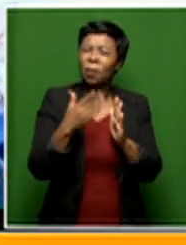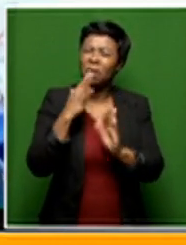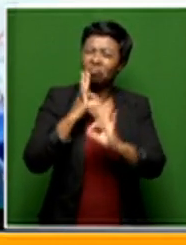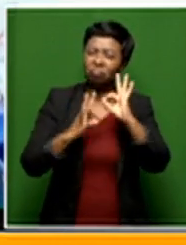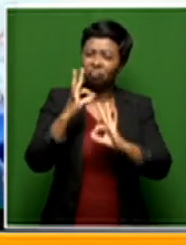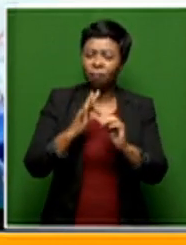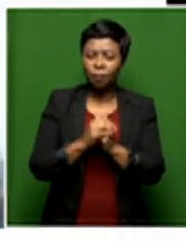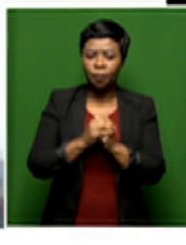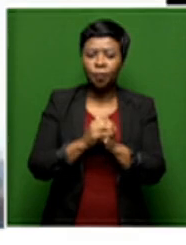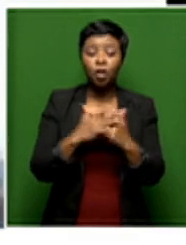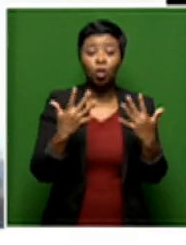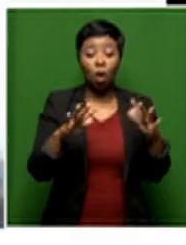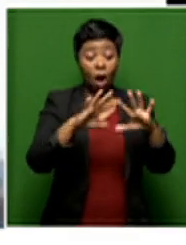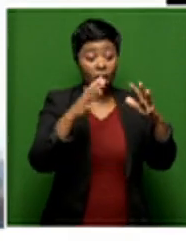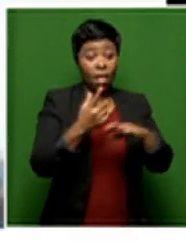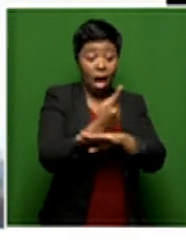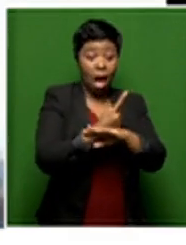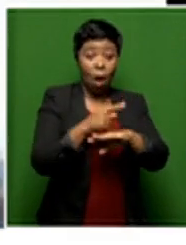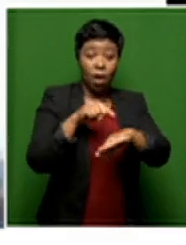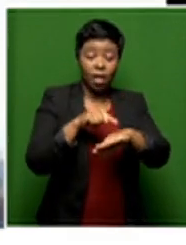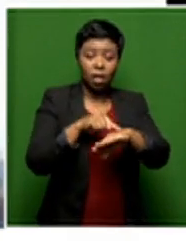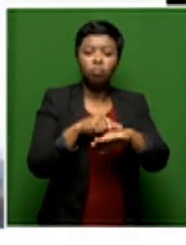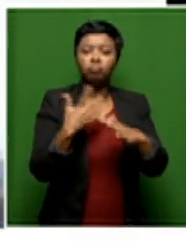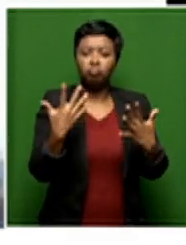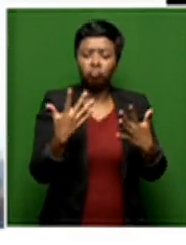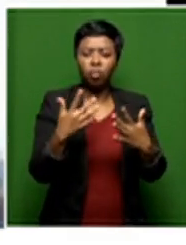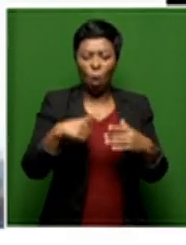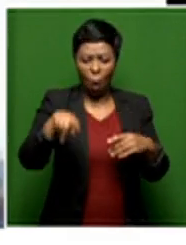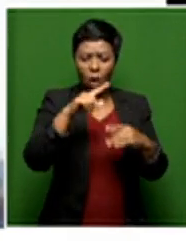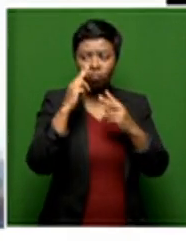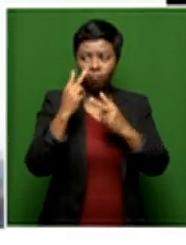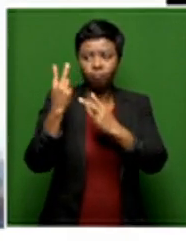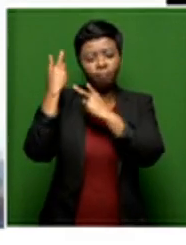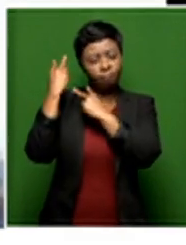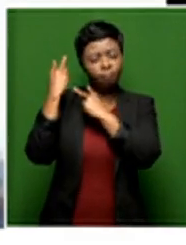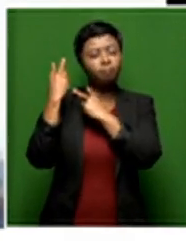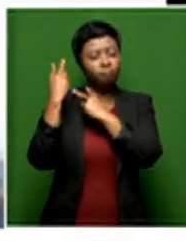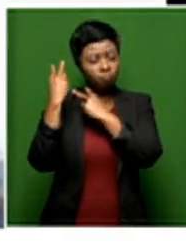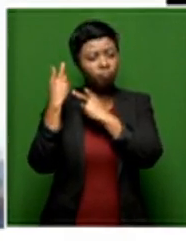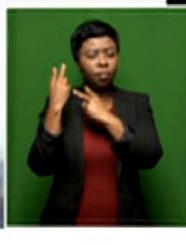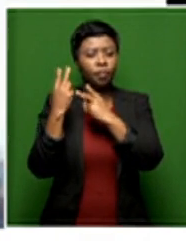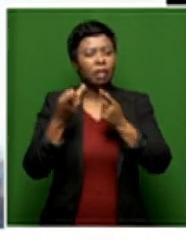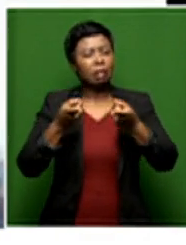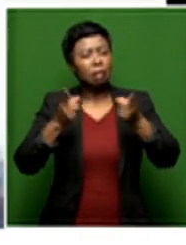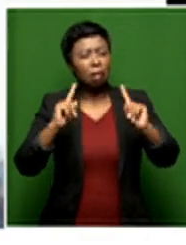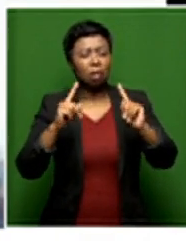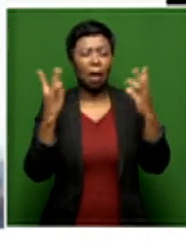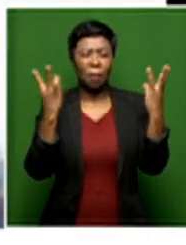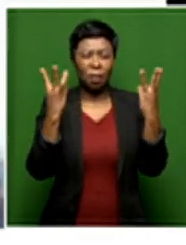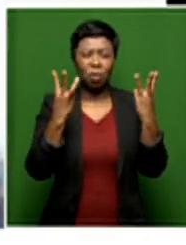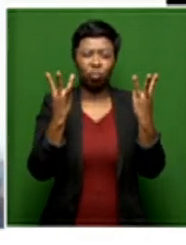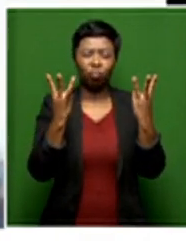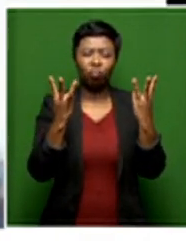Earth Hour is basically a time that everyone can reflect on the dangers of the human population